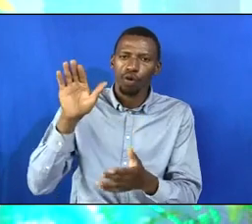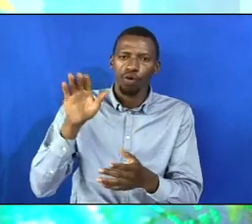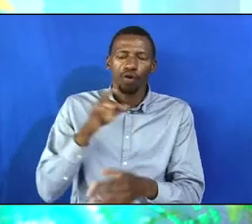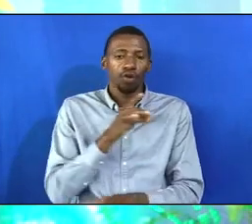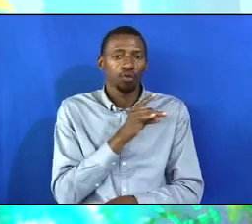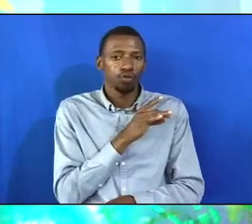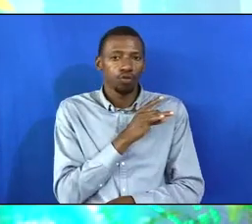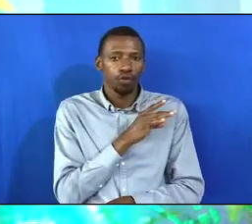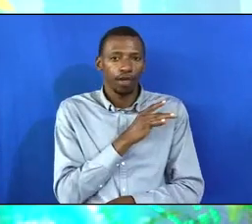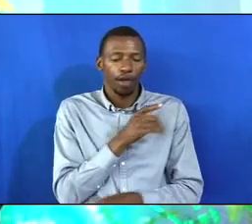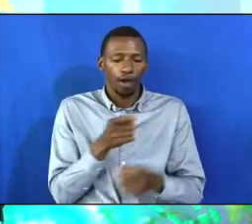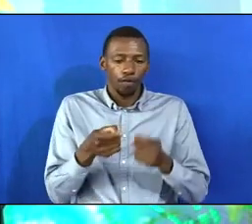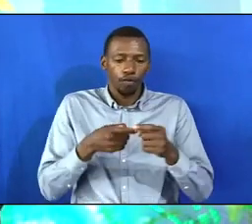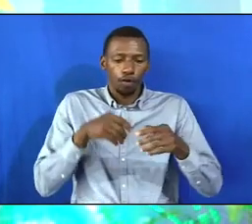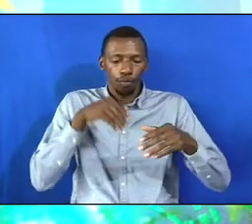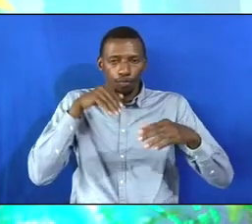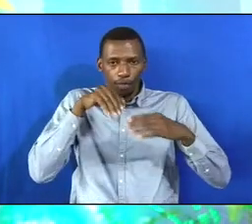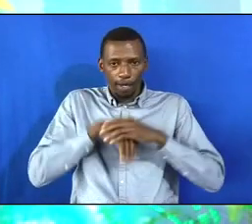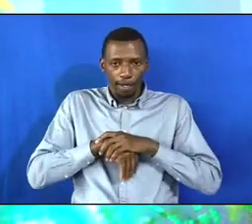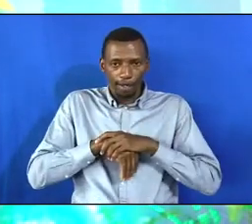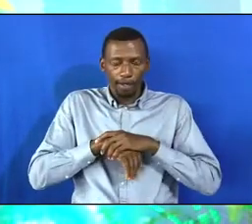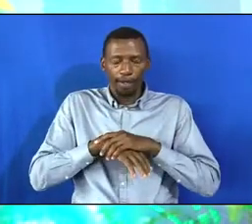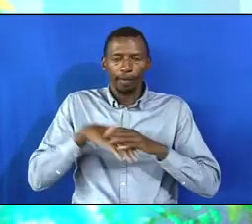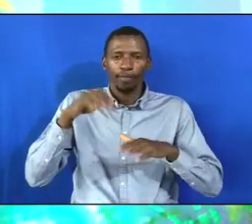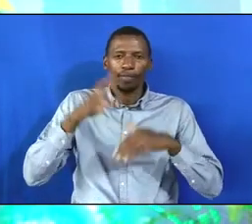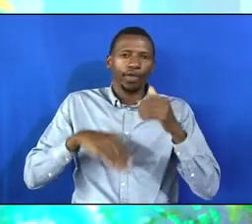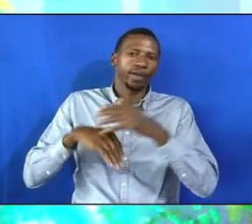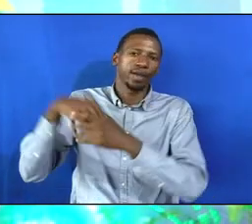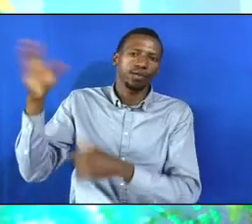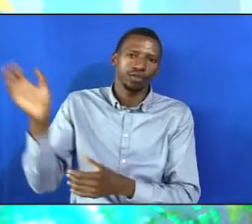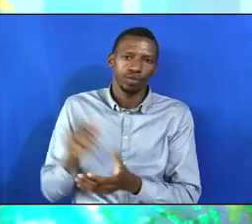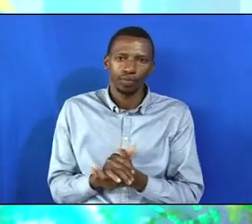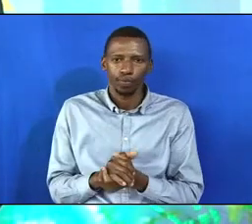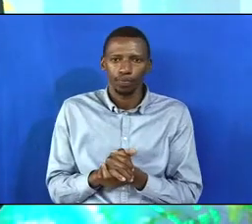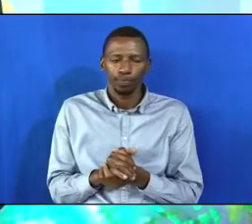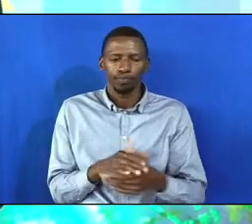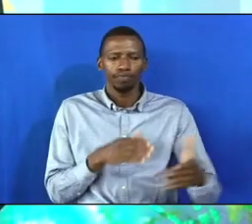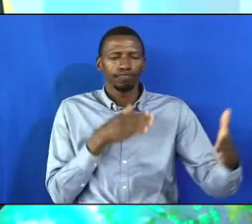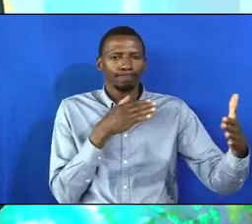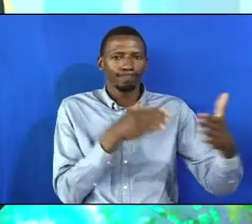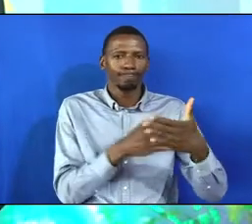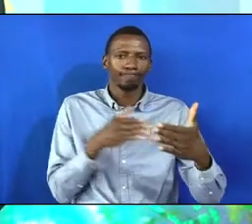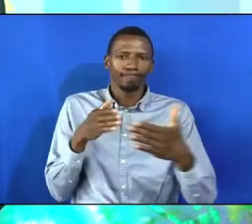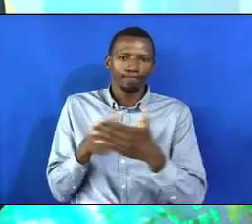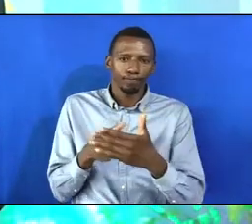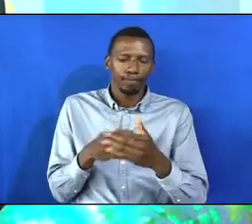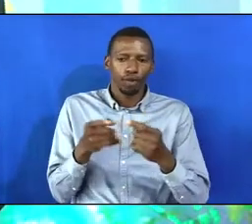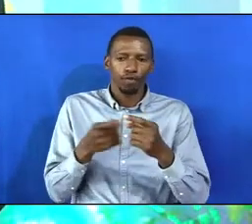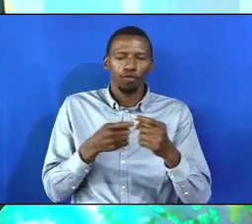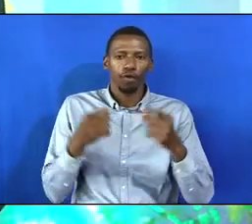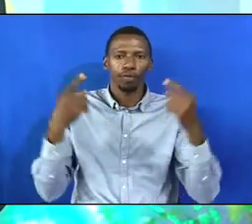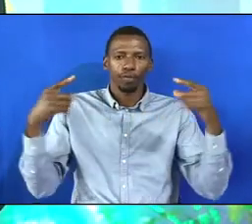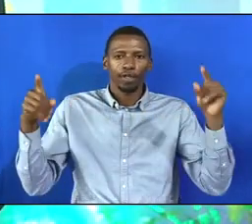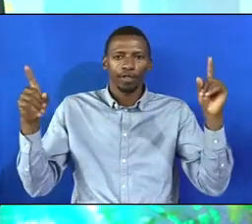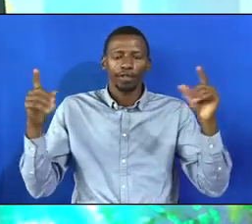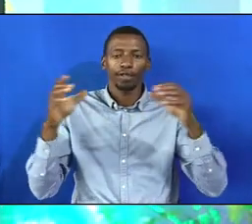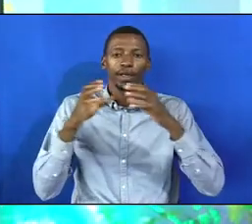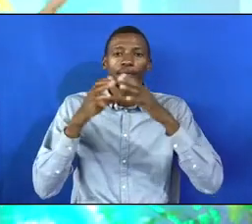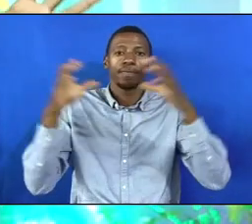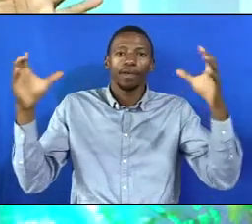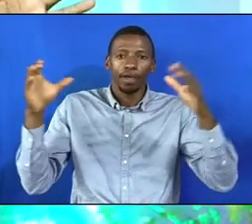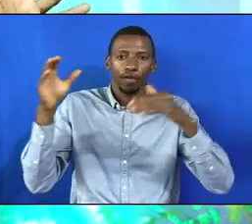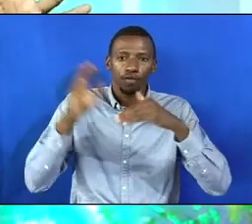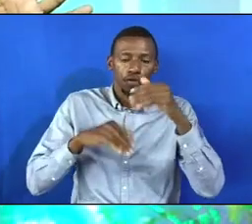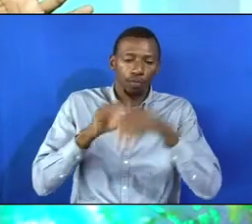without. The hindrances to strength and success are far greater from the church itself than from